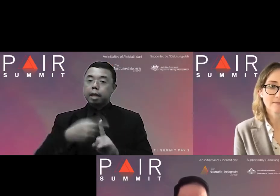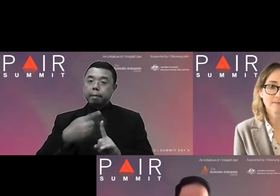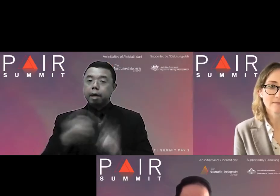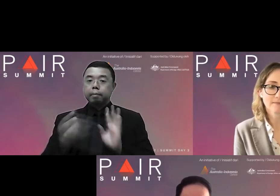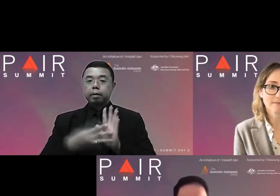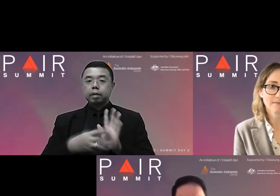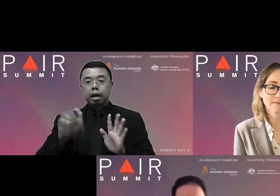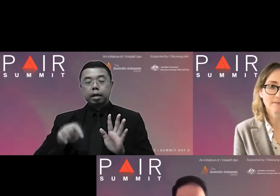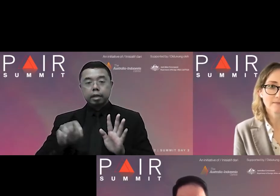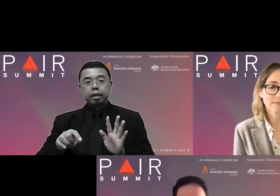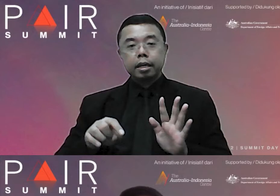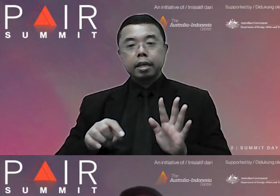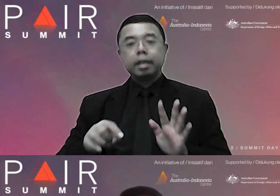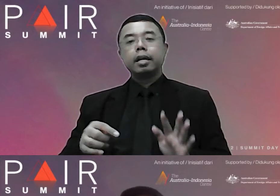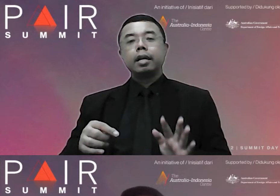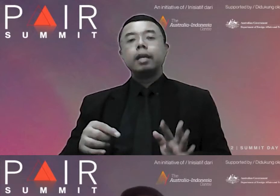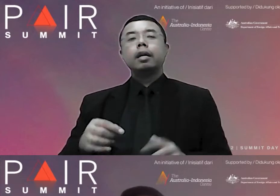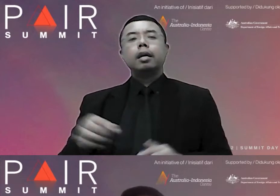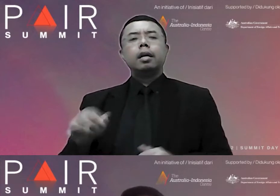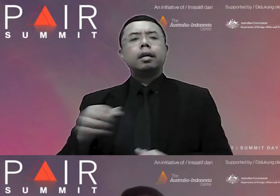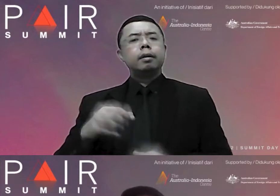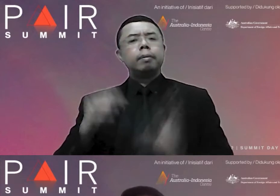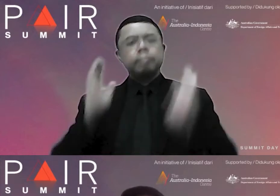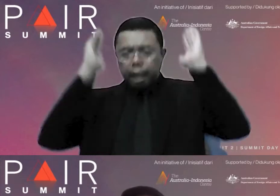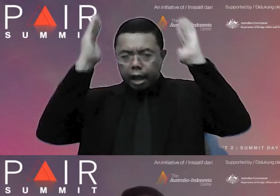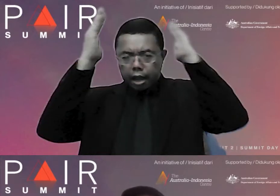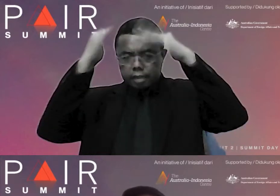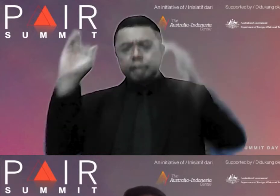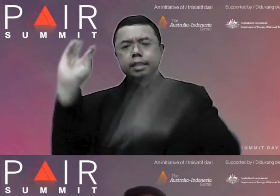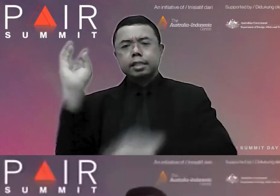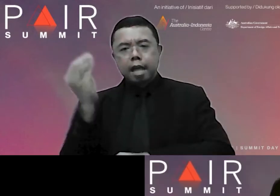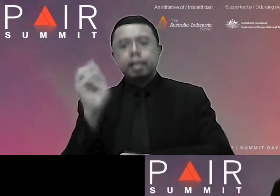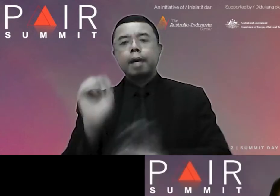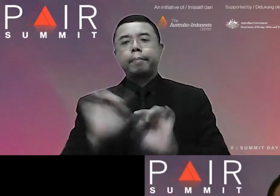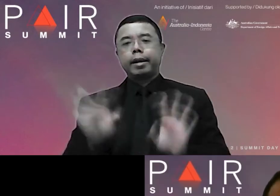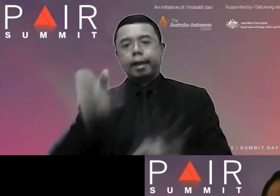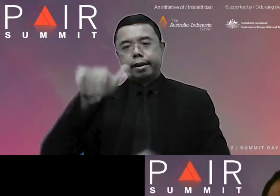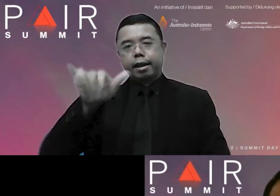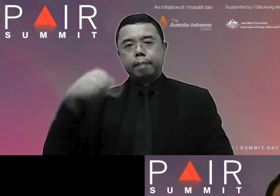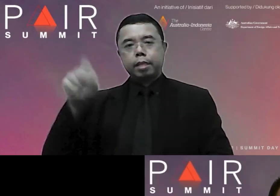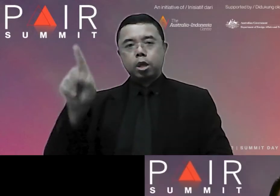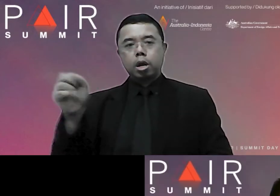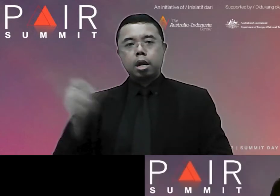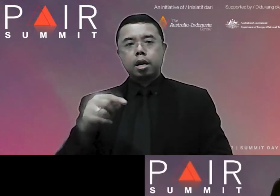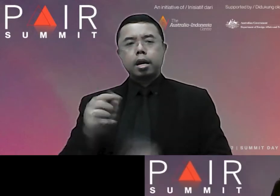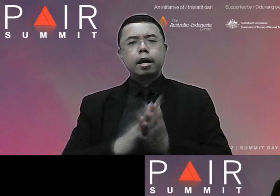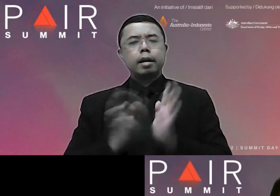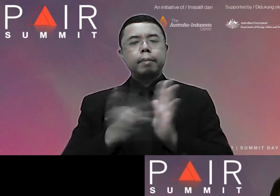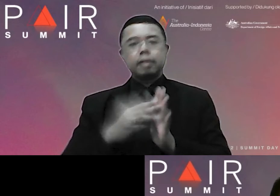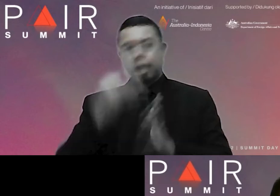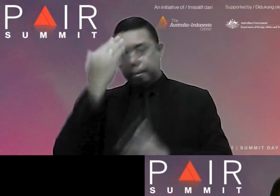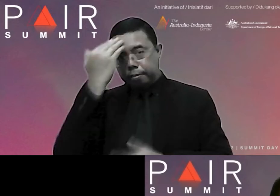Makassar and Jakarta has a different situation in terms of following the health protocols.